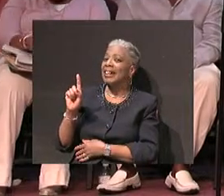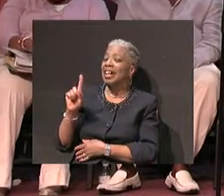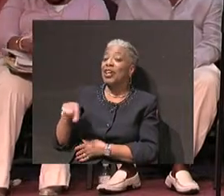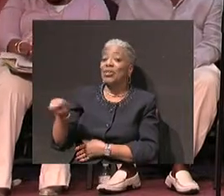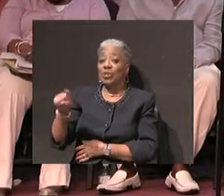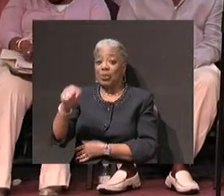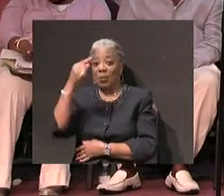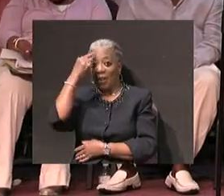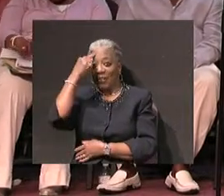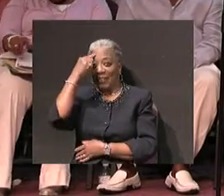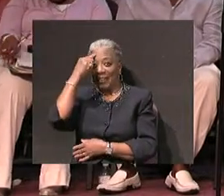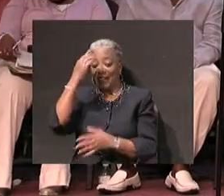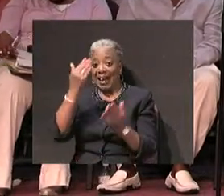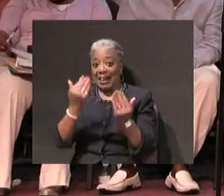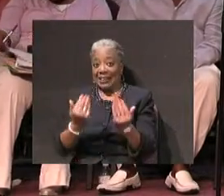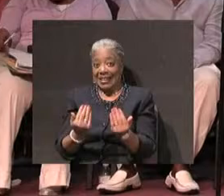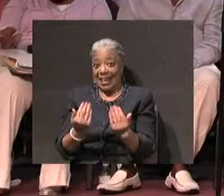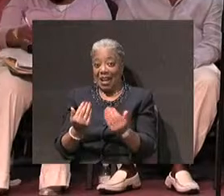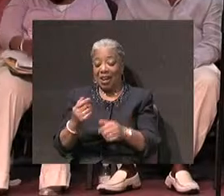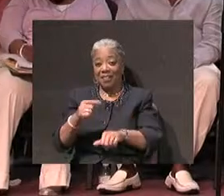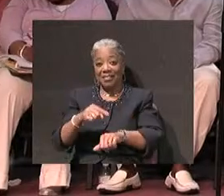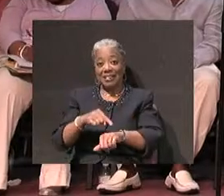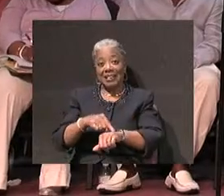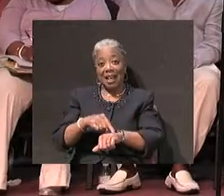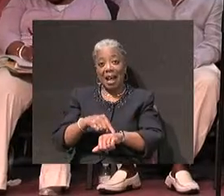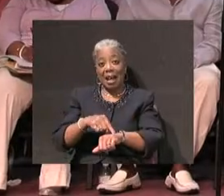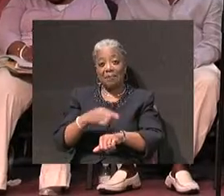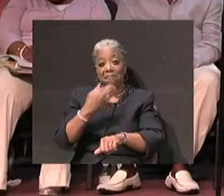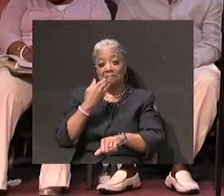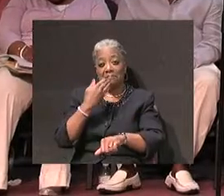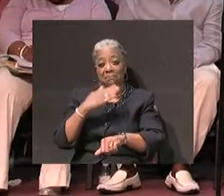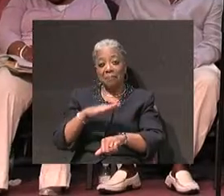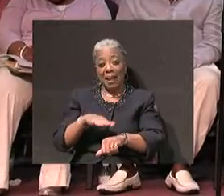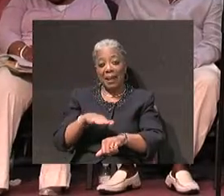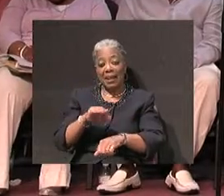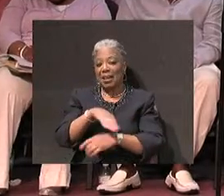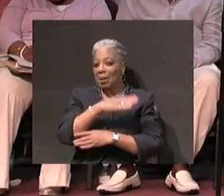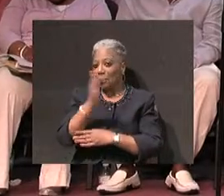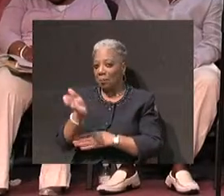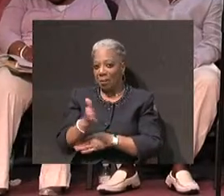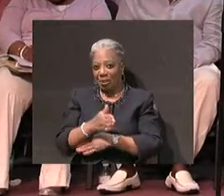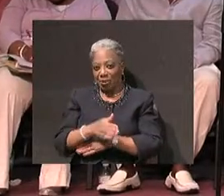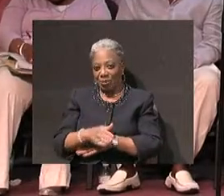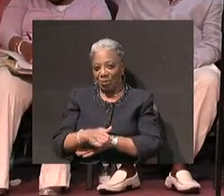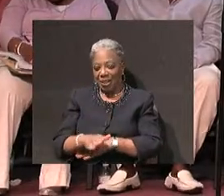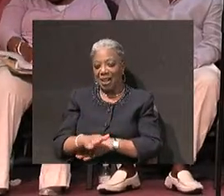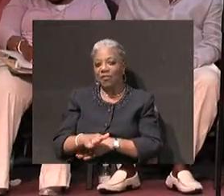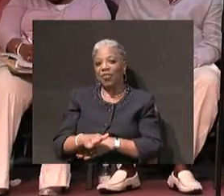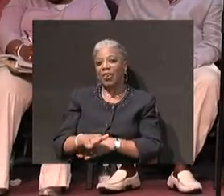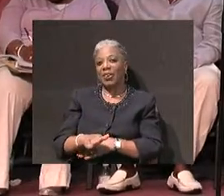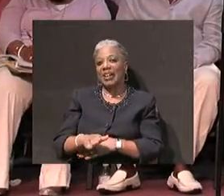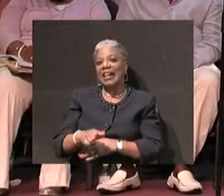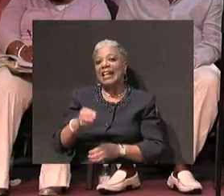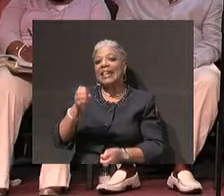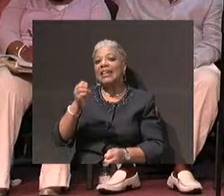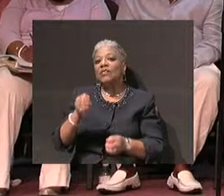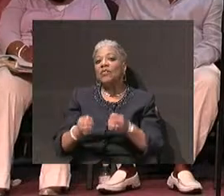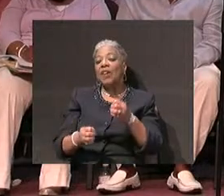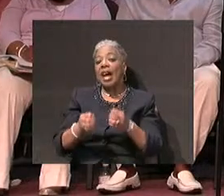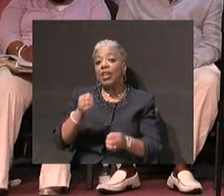moment. Never evaluate life on the basis of what's happening immediately in your